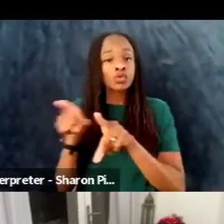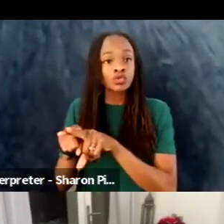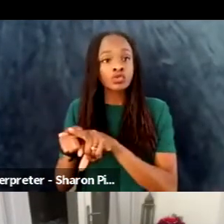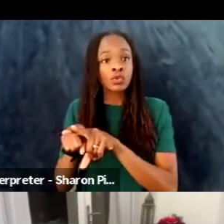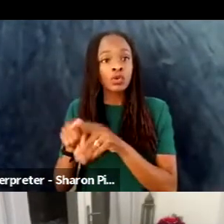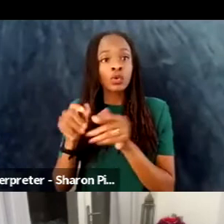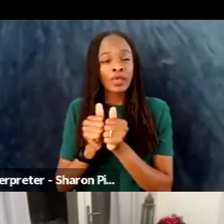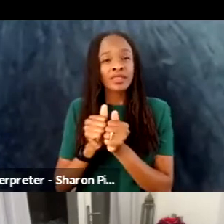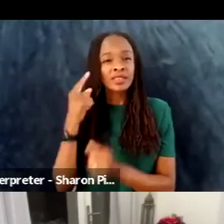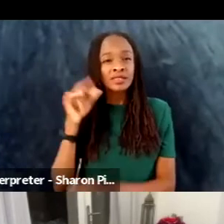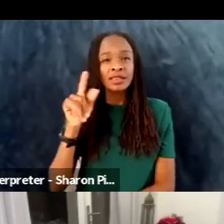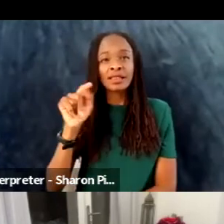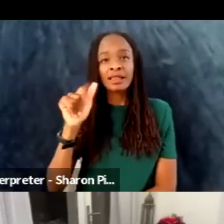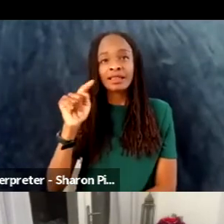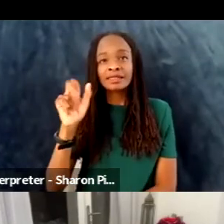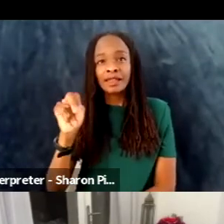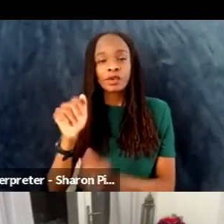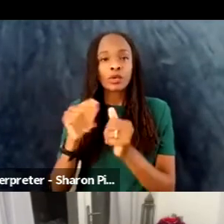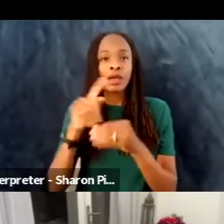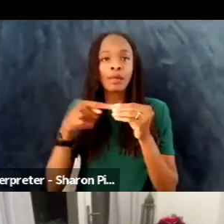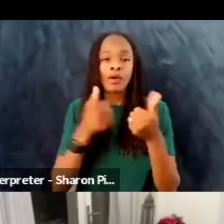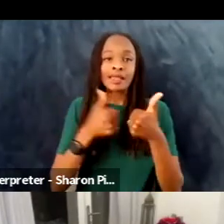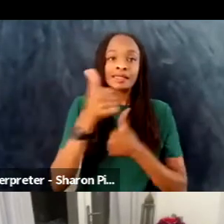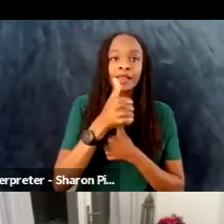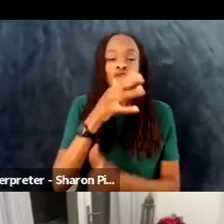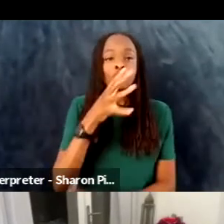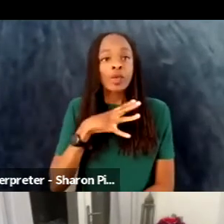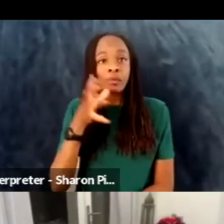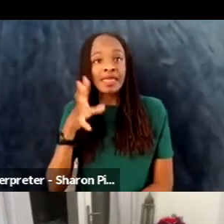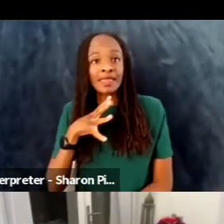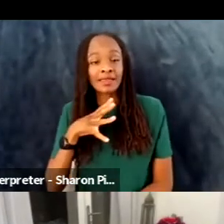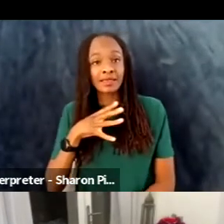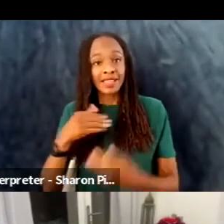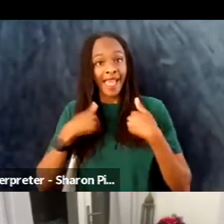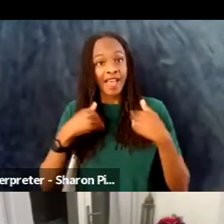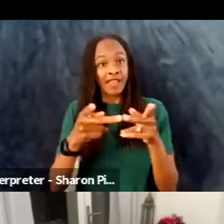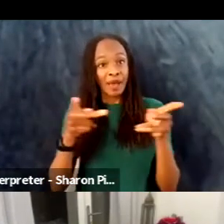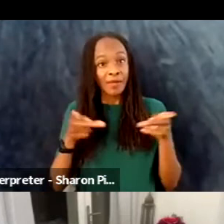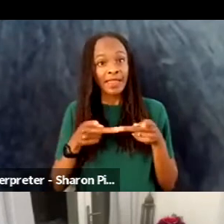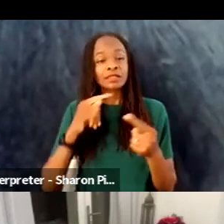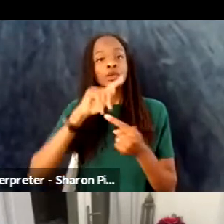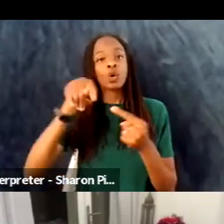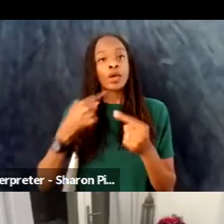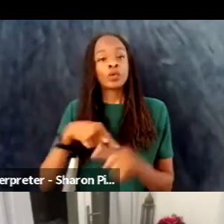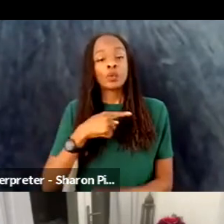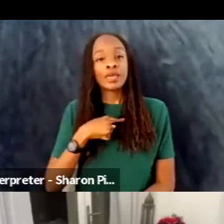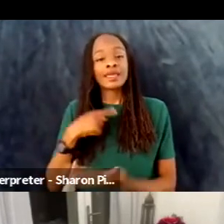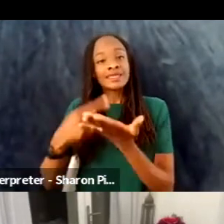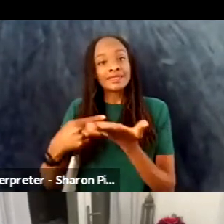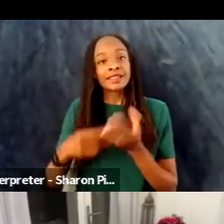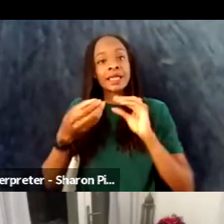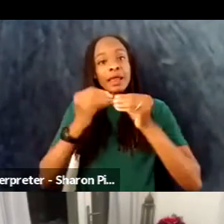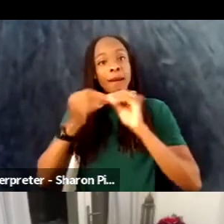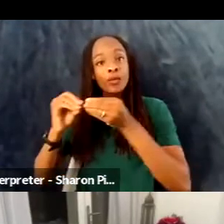Titan about women executives, about women having a place. When we talk about numbers, we